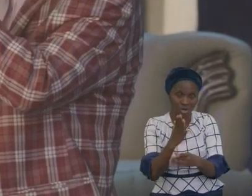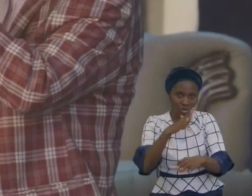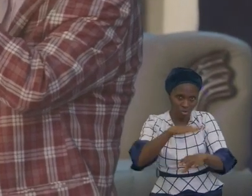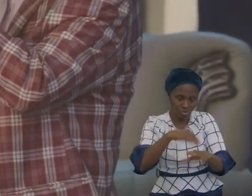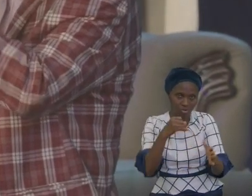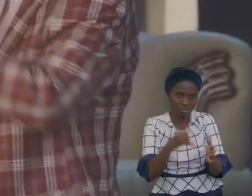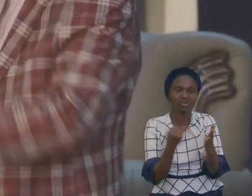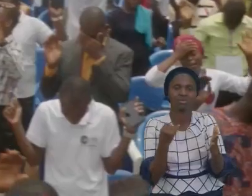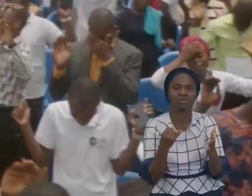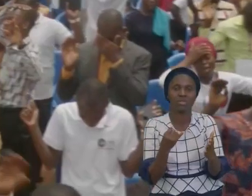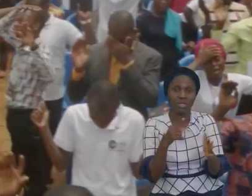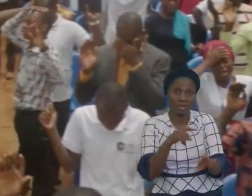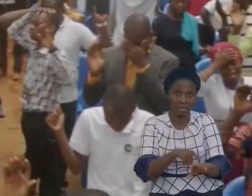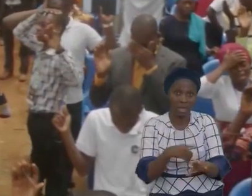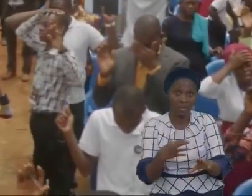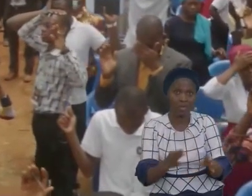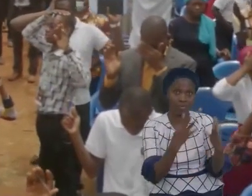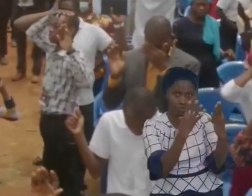Amen.